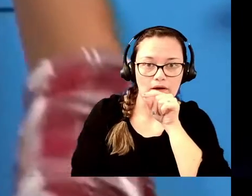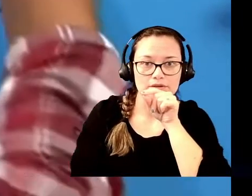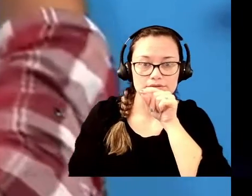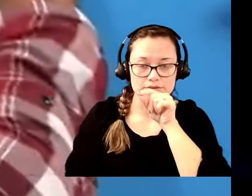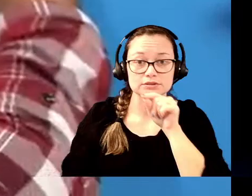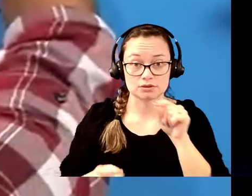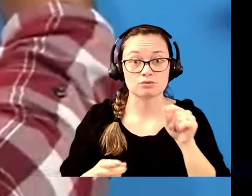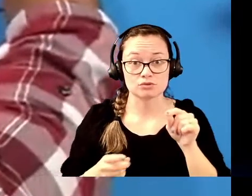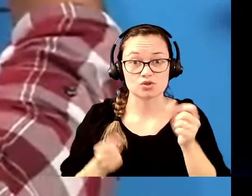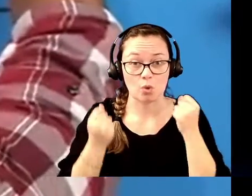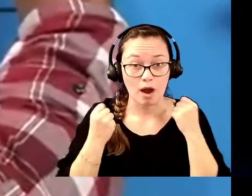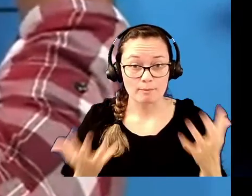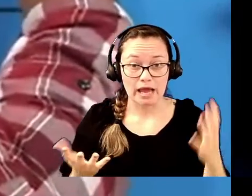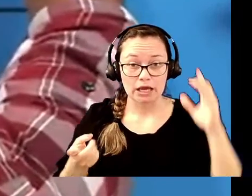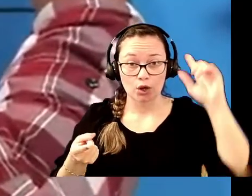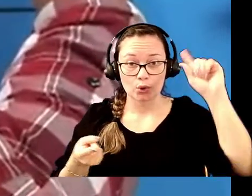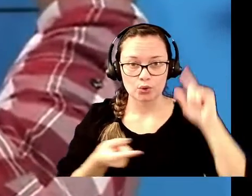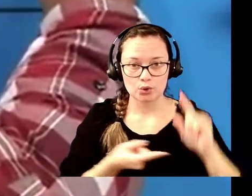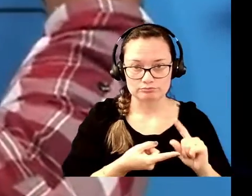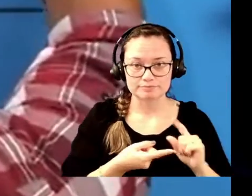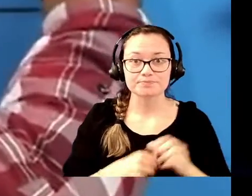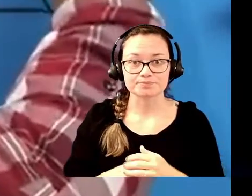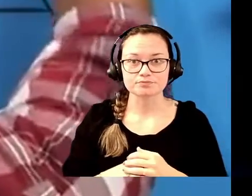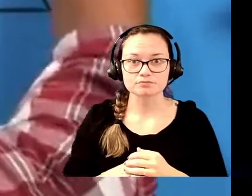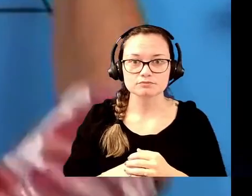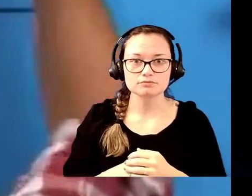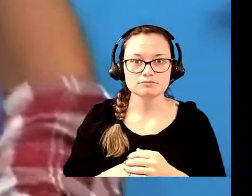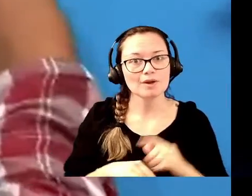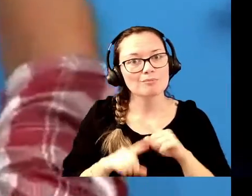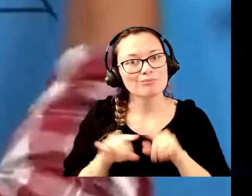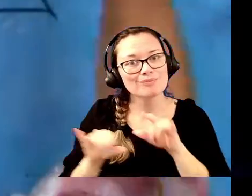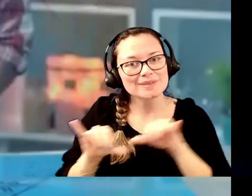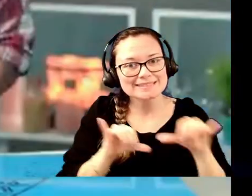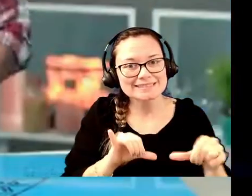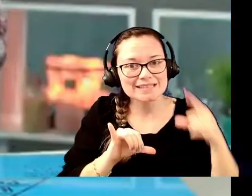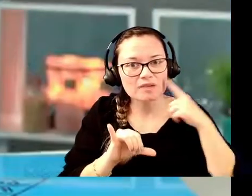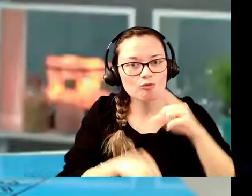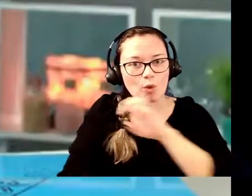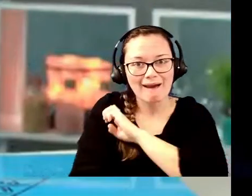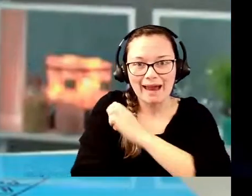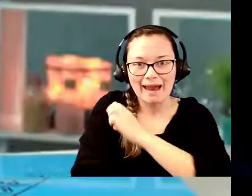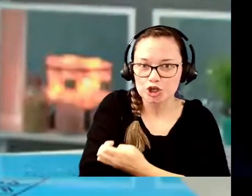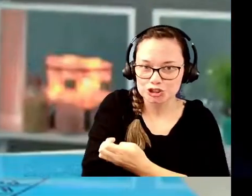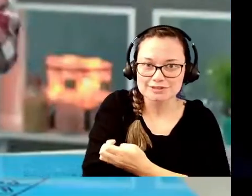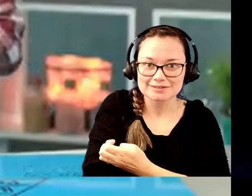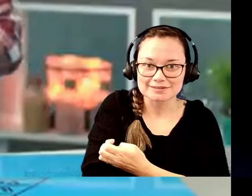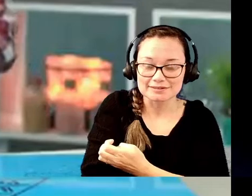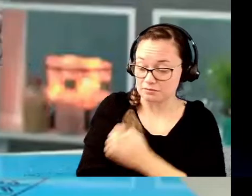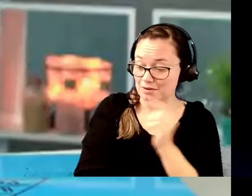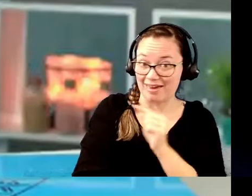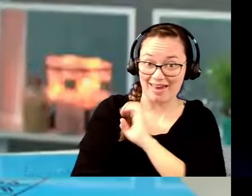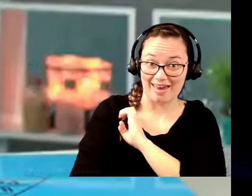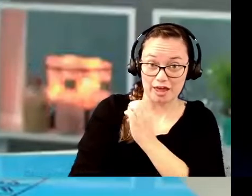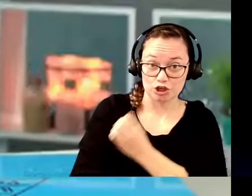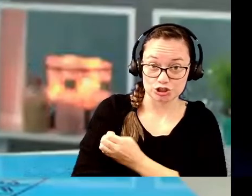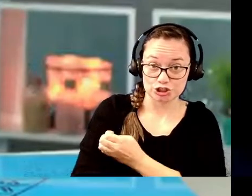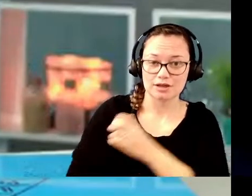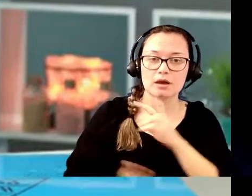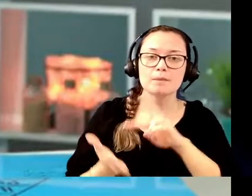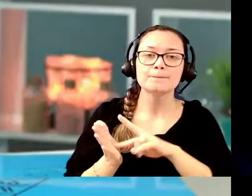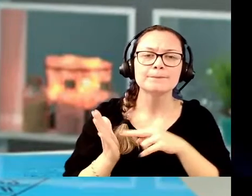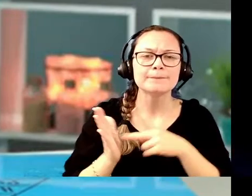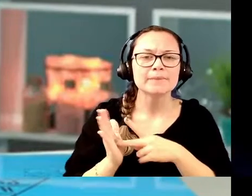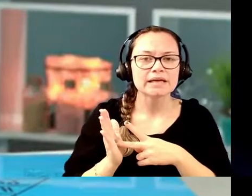But the same would also be true if we were talking about energy. And what we mean by energy is we're talking about the